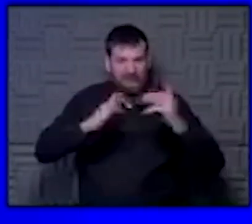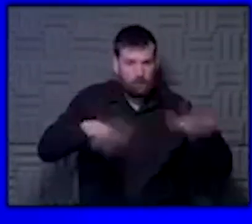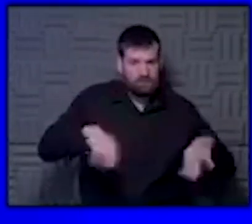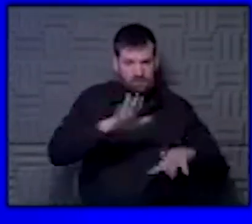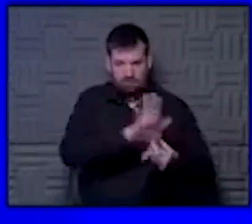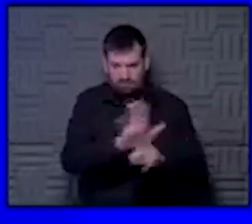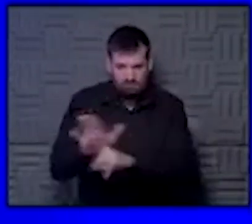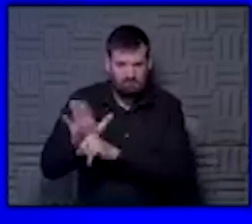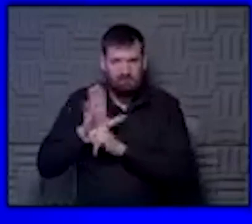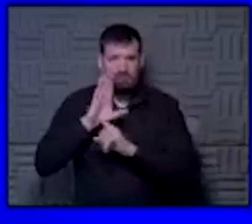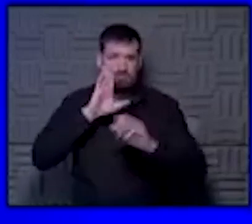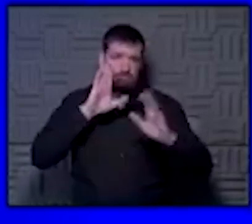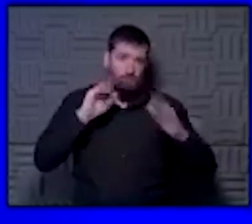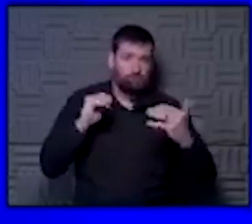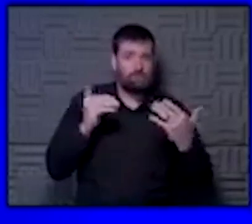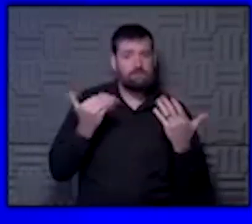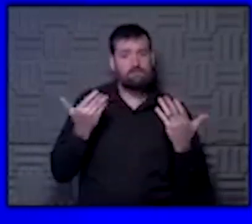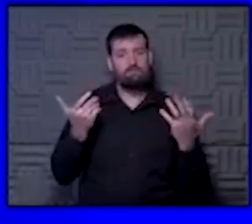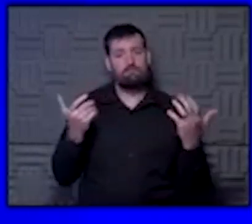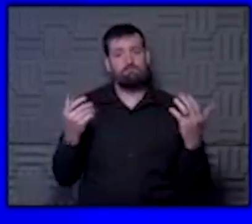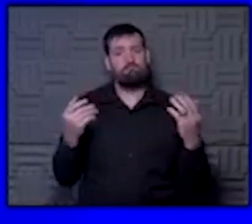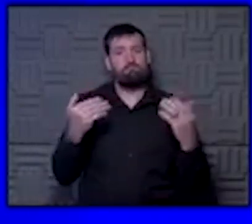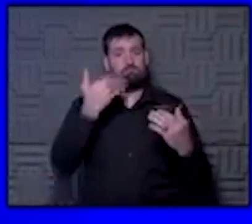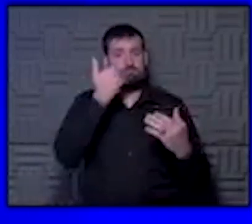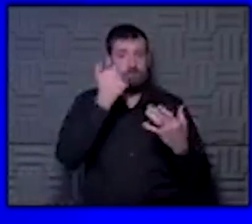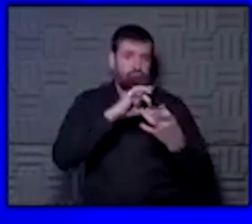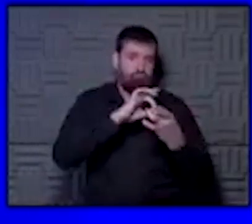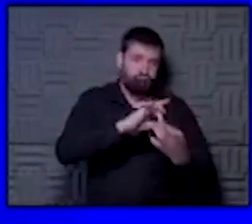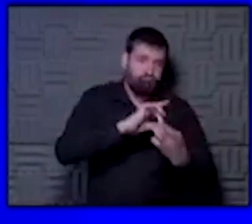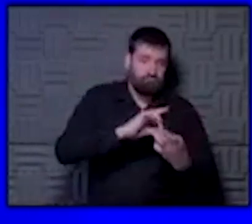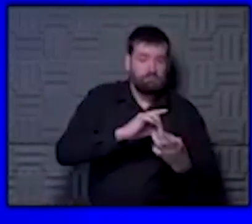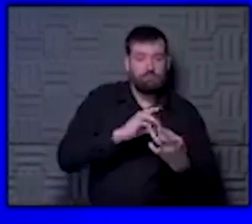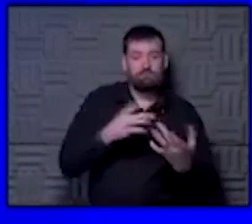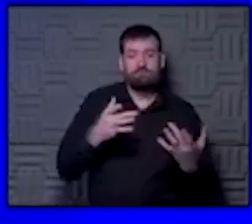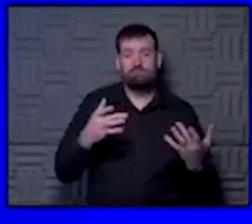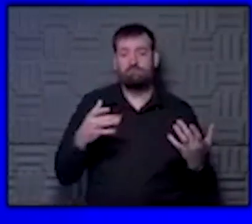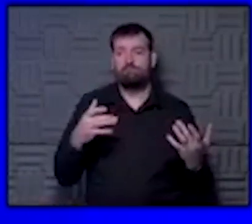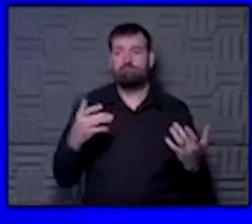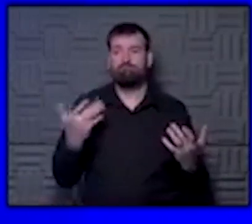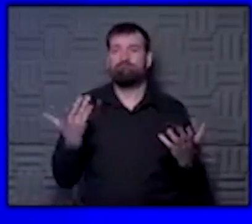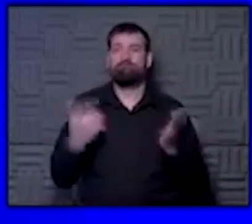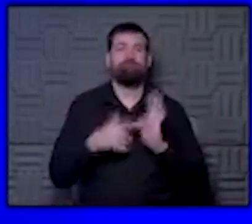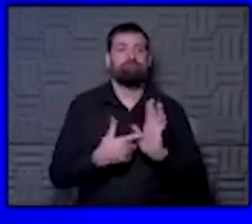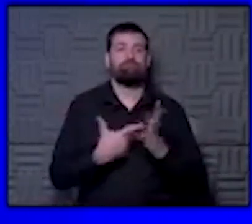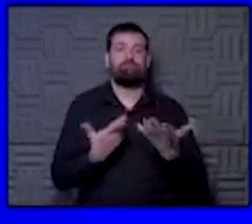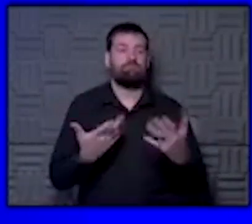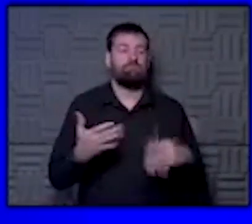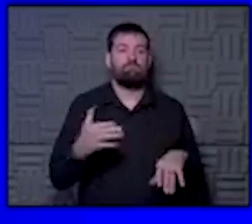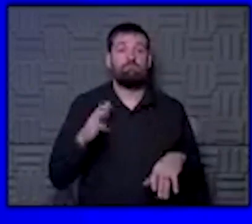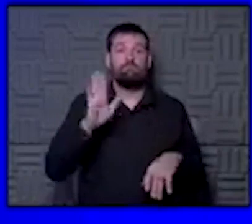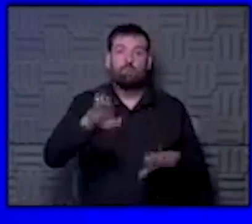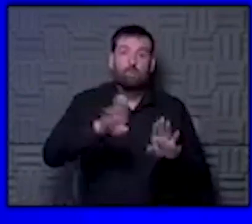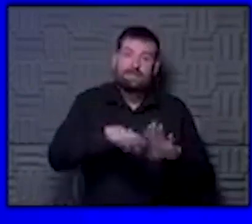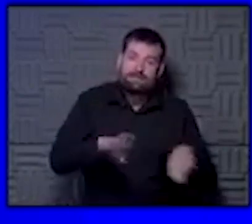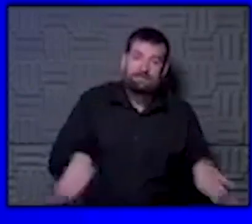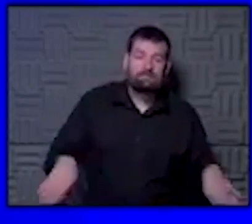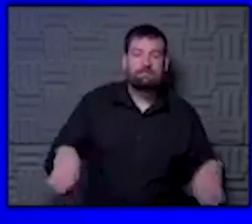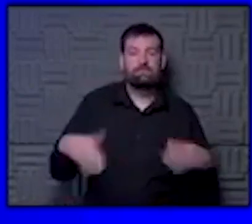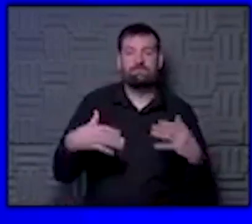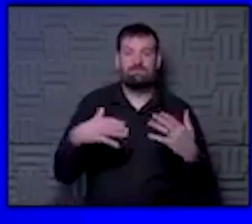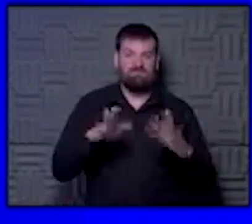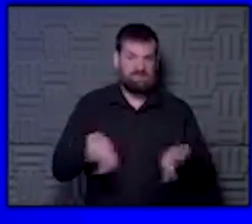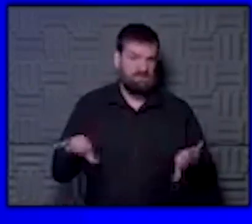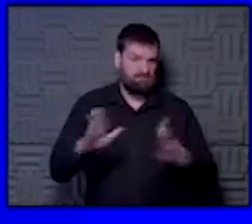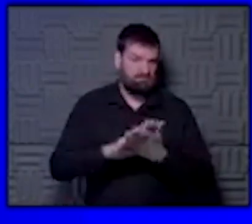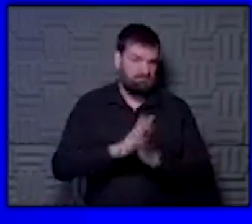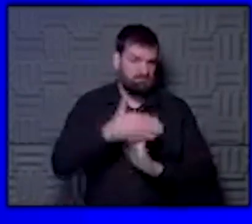hopefully that's been a time for you to develop further relationships with, say, your kids, especially as kids get